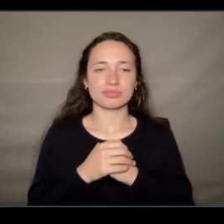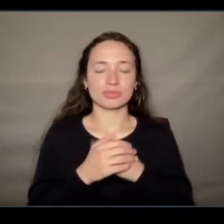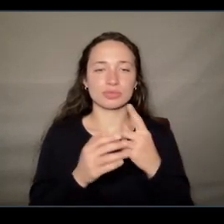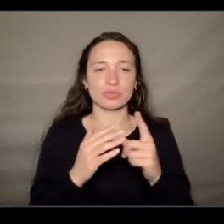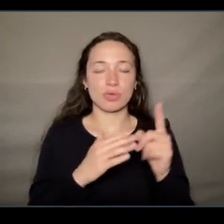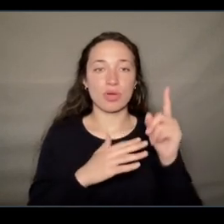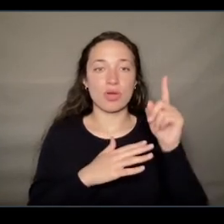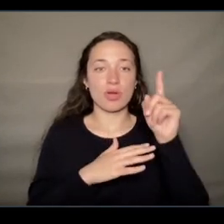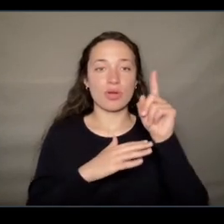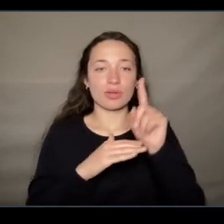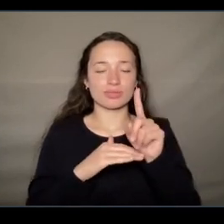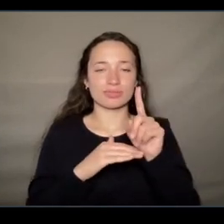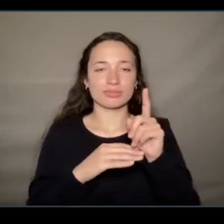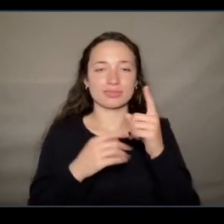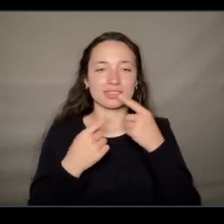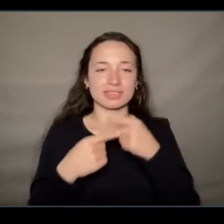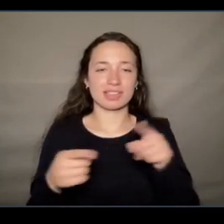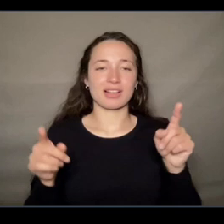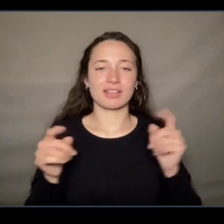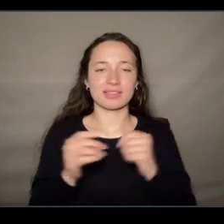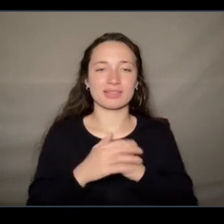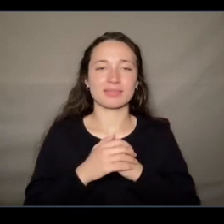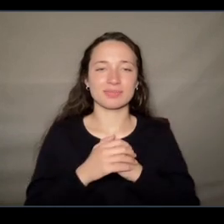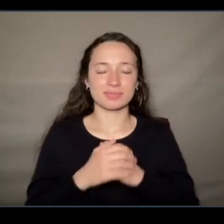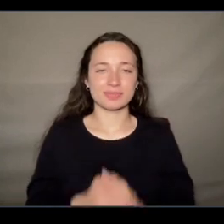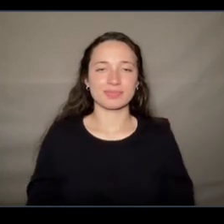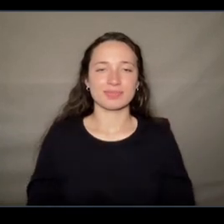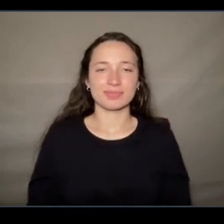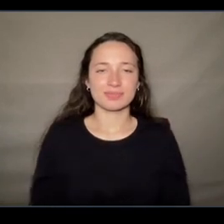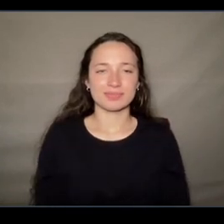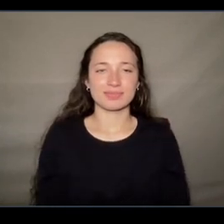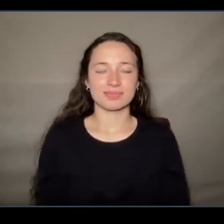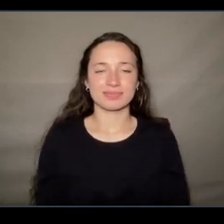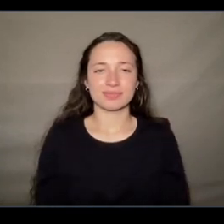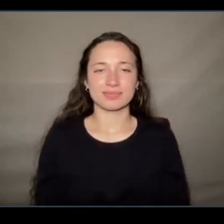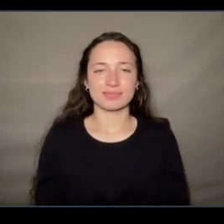she rose again to tell.